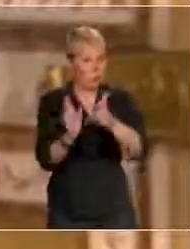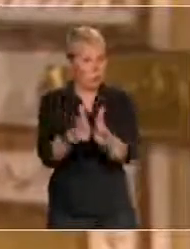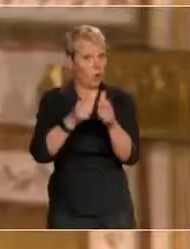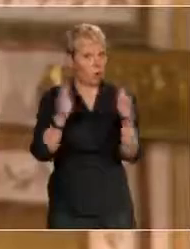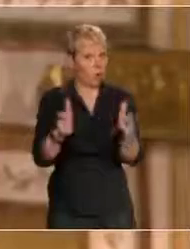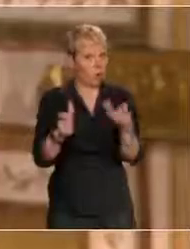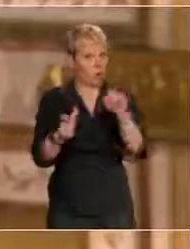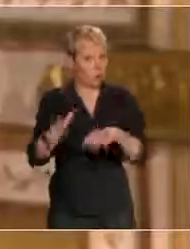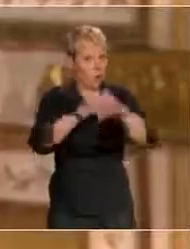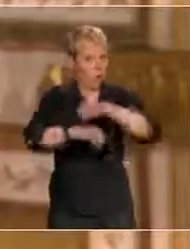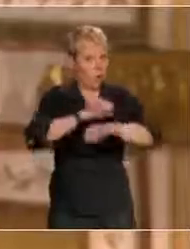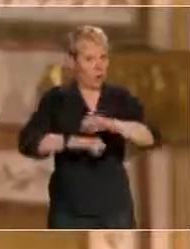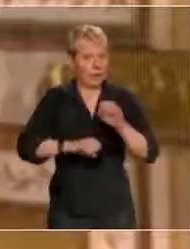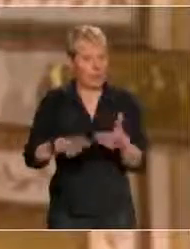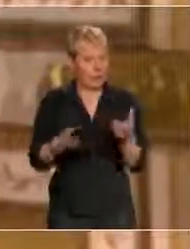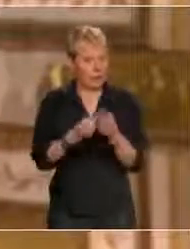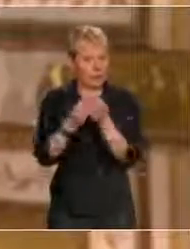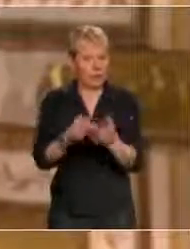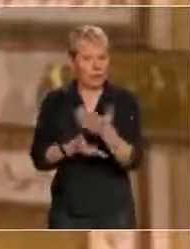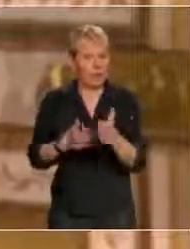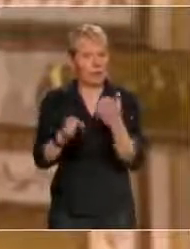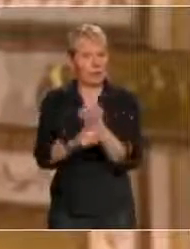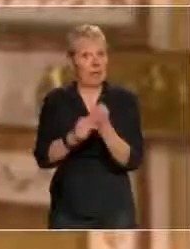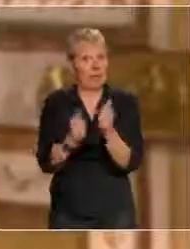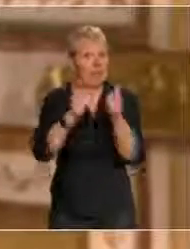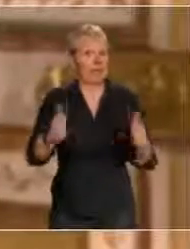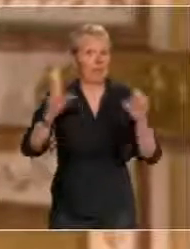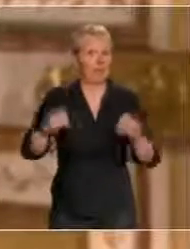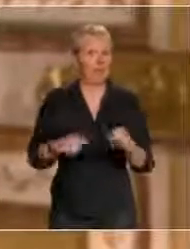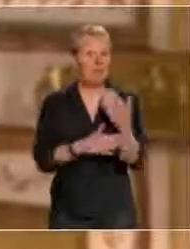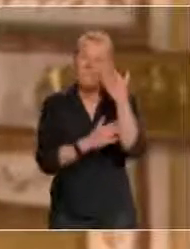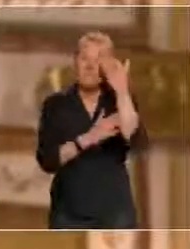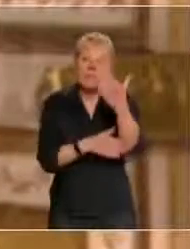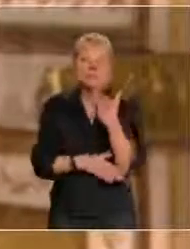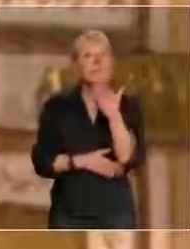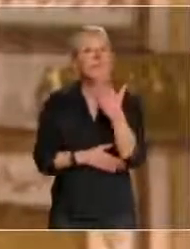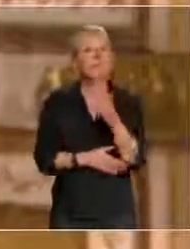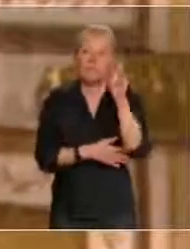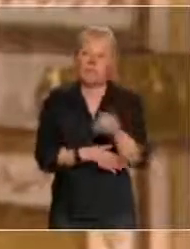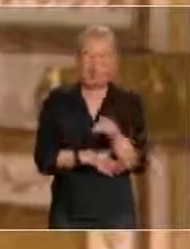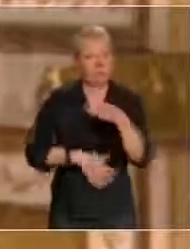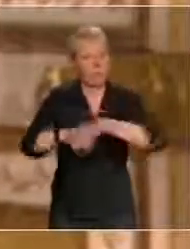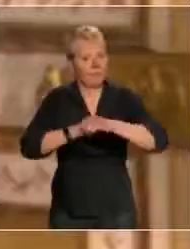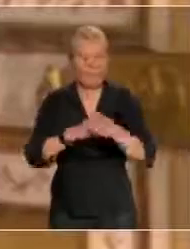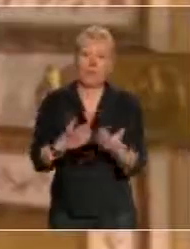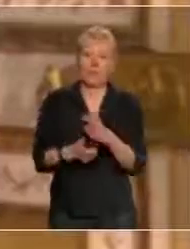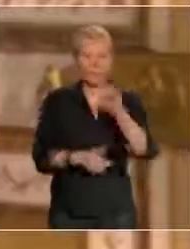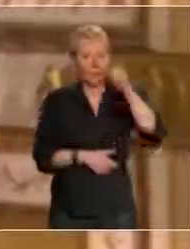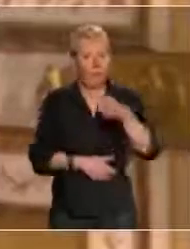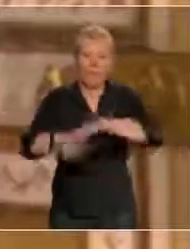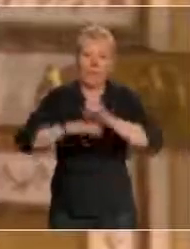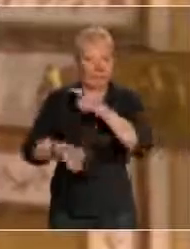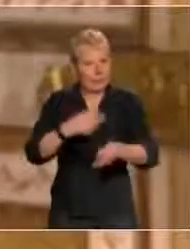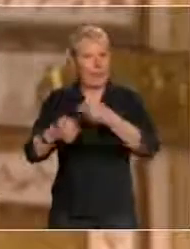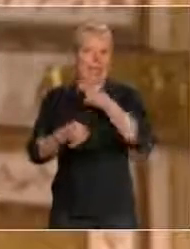family. And all companies must organize themselves in order to be able to facilitate remote working. And when